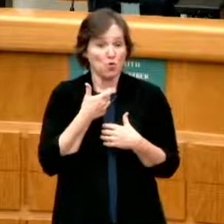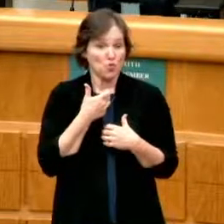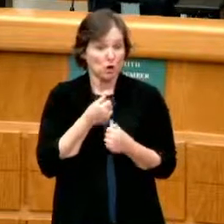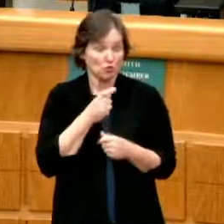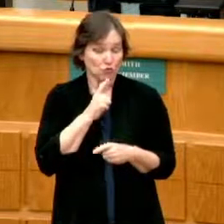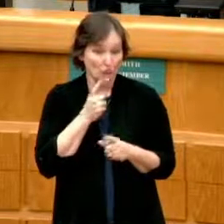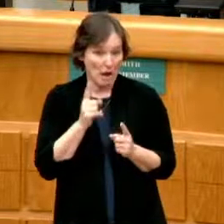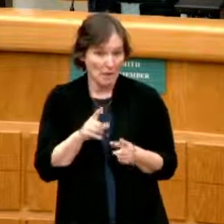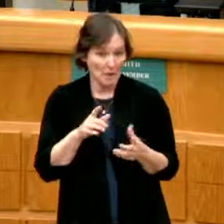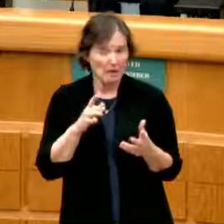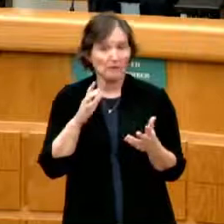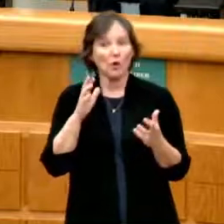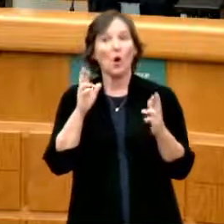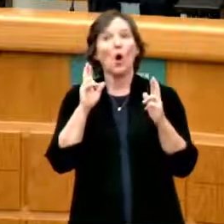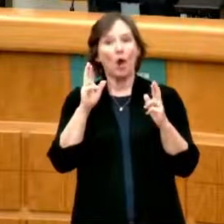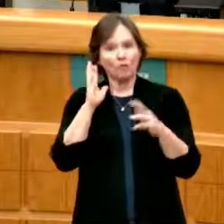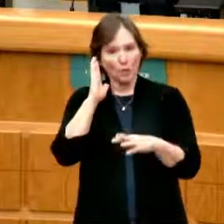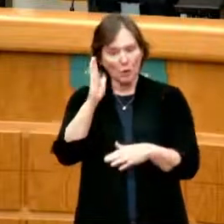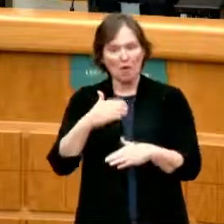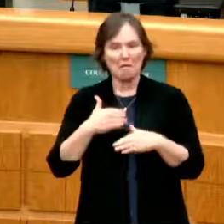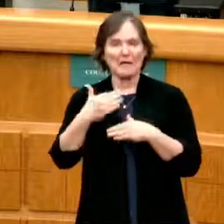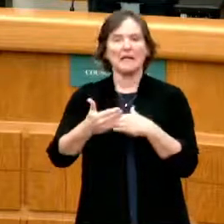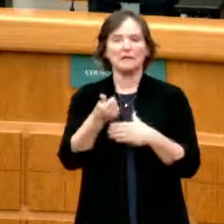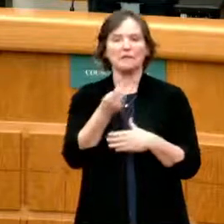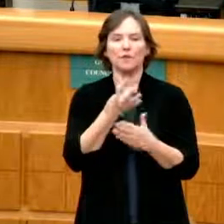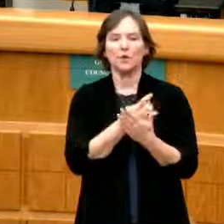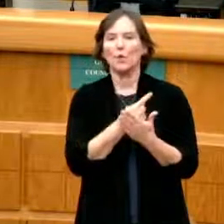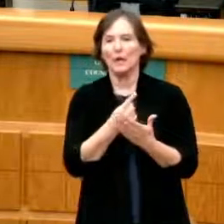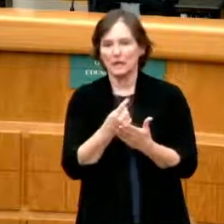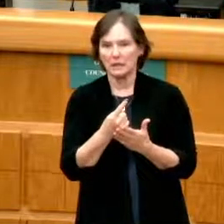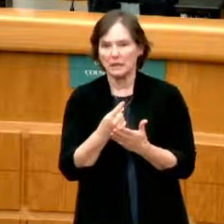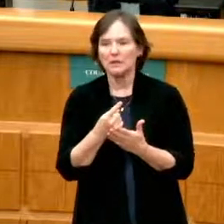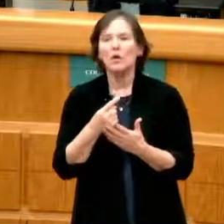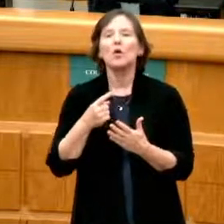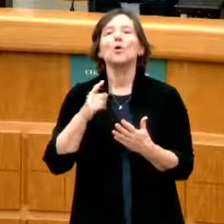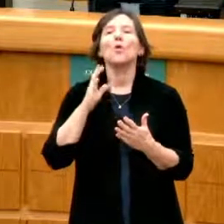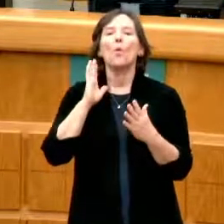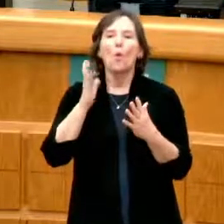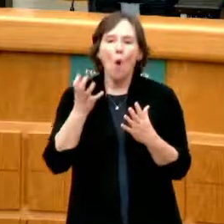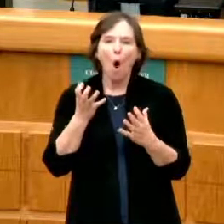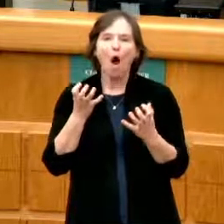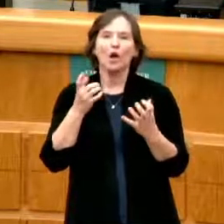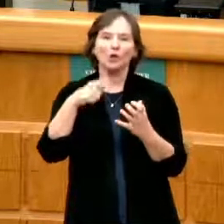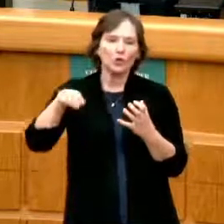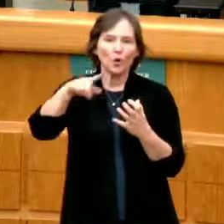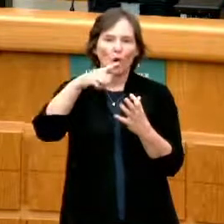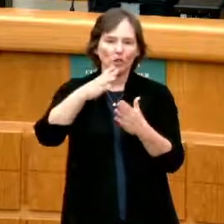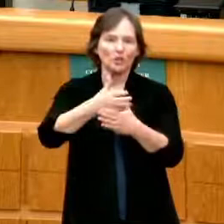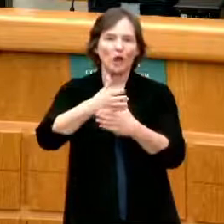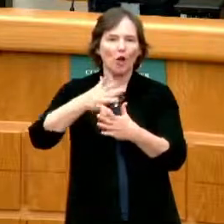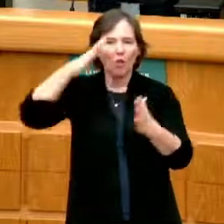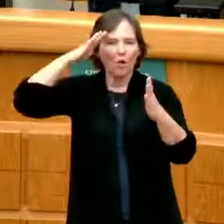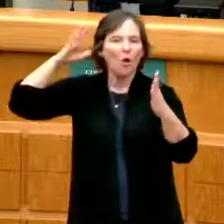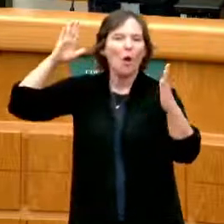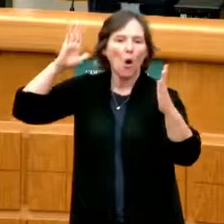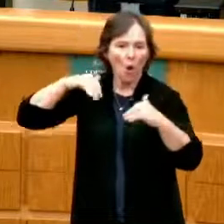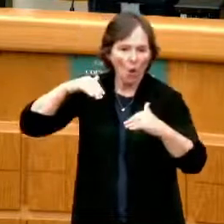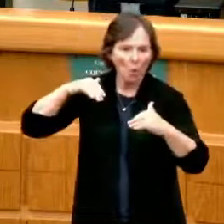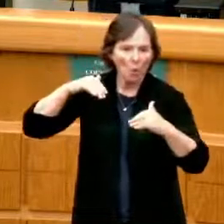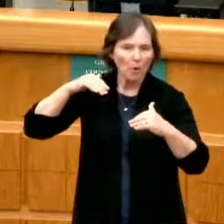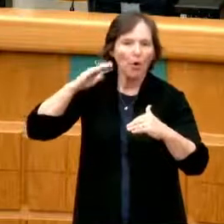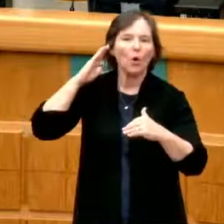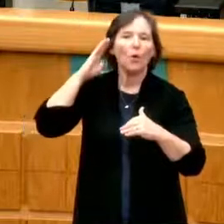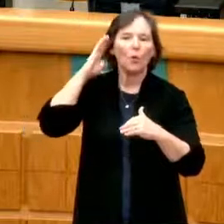hopefully in the next few weeks. And we want to continue to give you hope that we are going to work and provide a plan for when